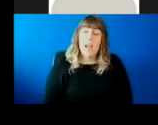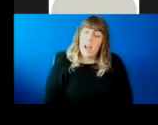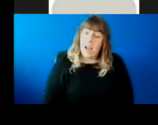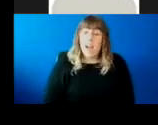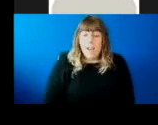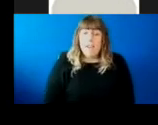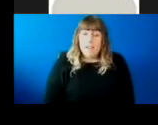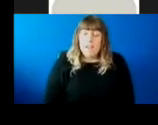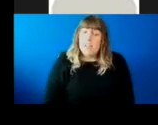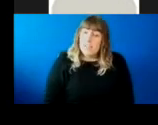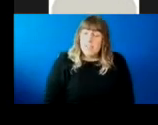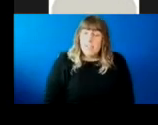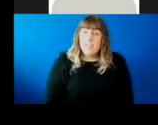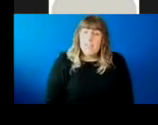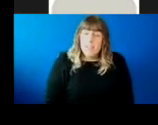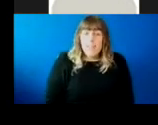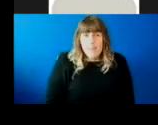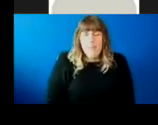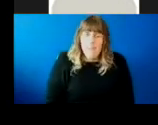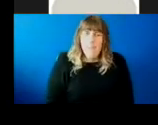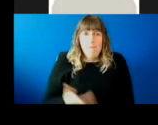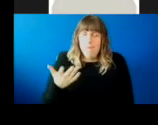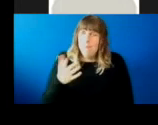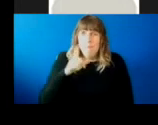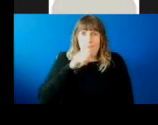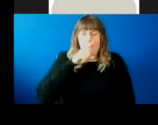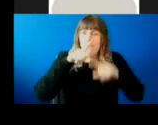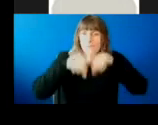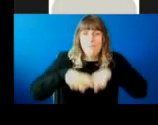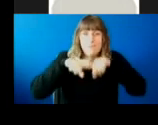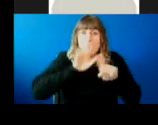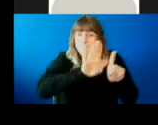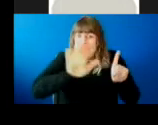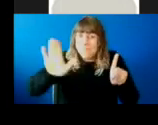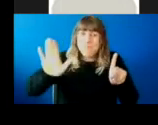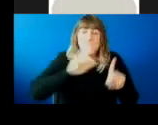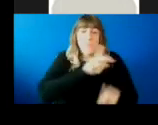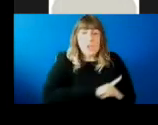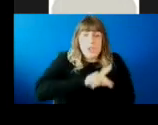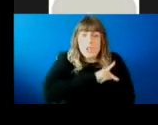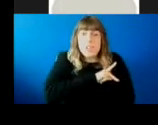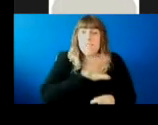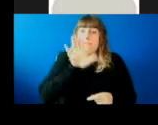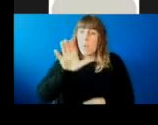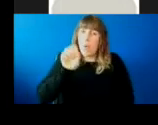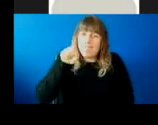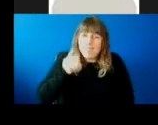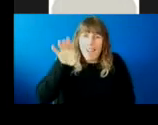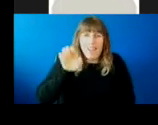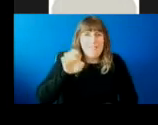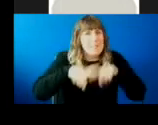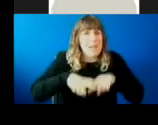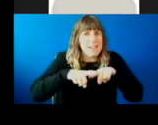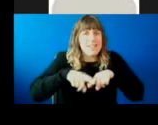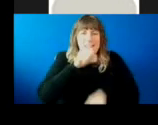You know what, it's that is so unique to your personal or your brand style.